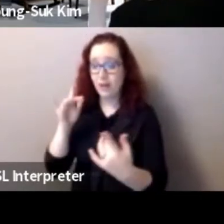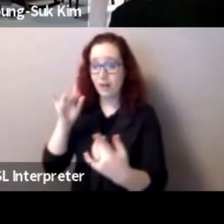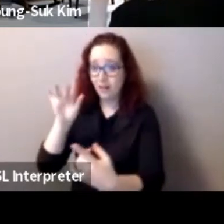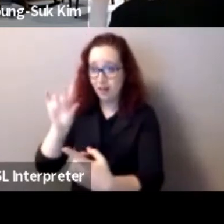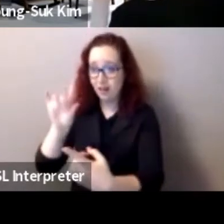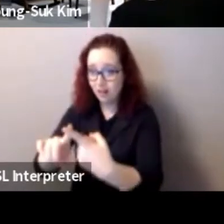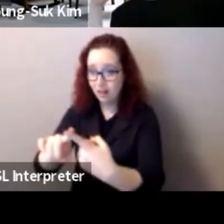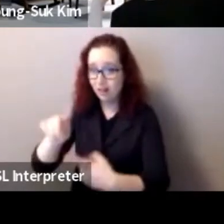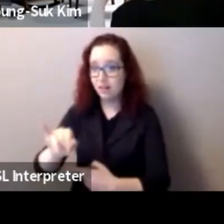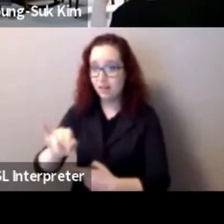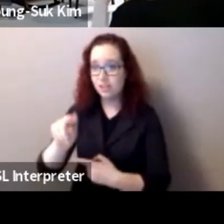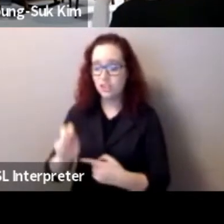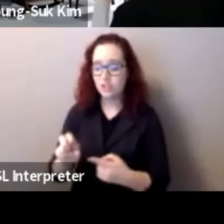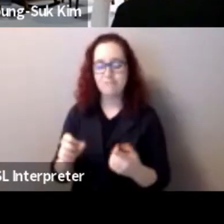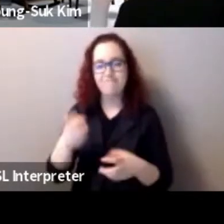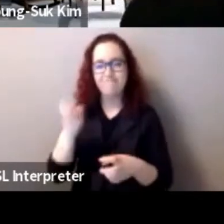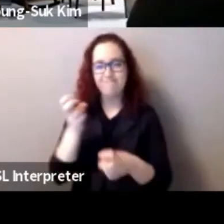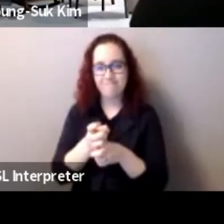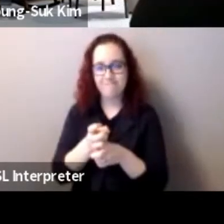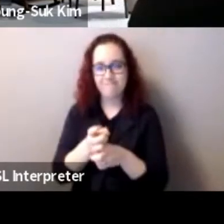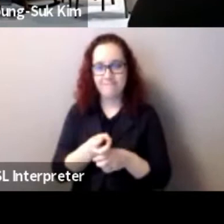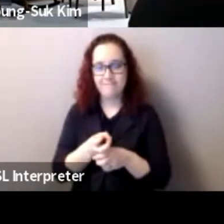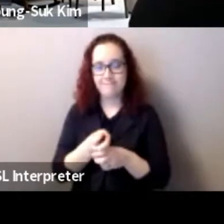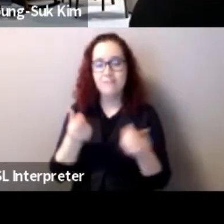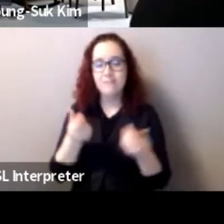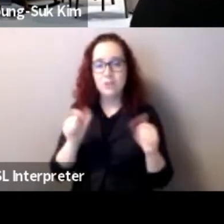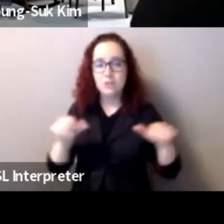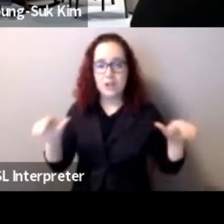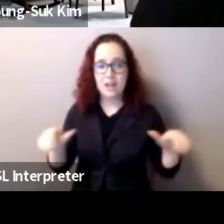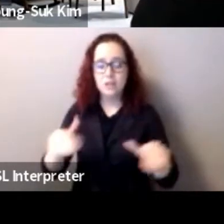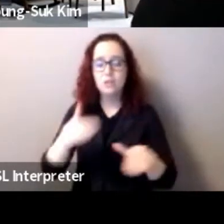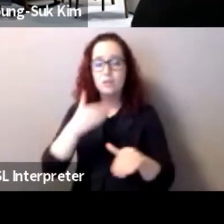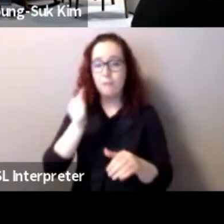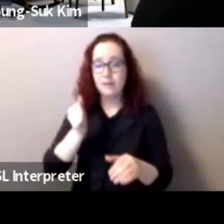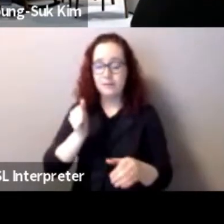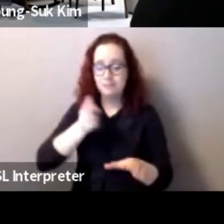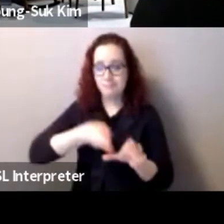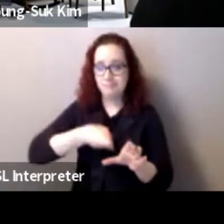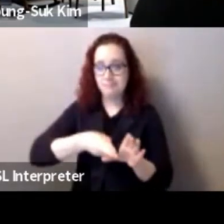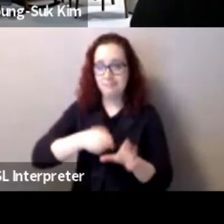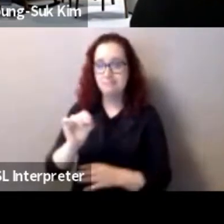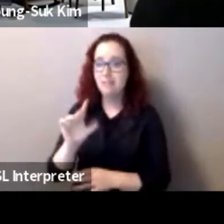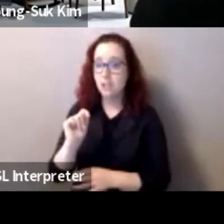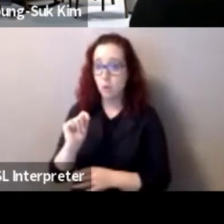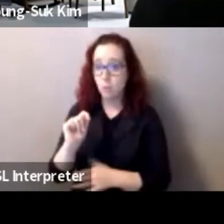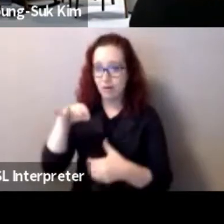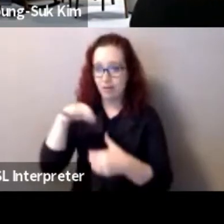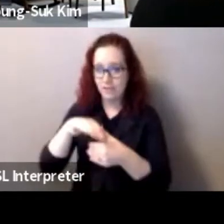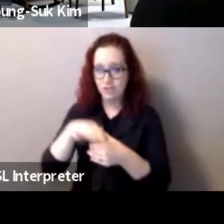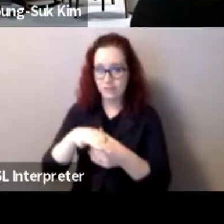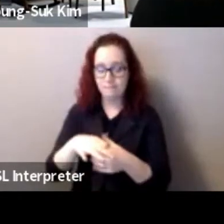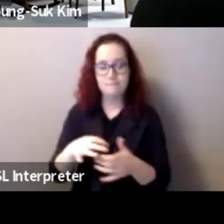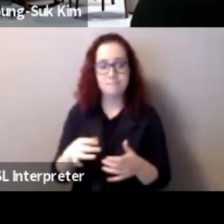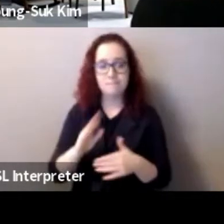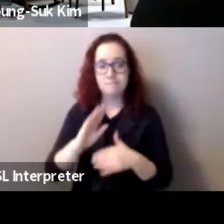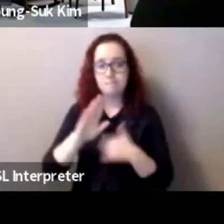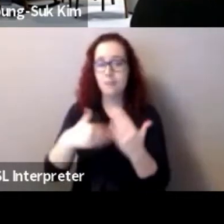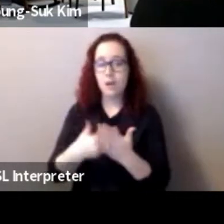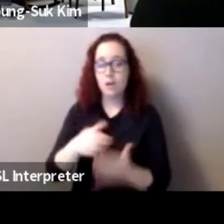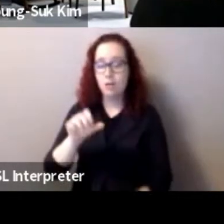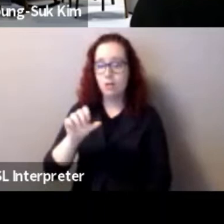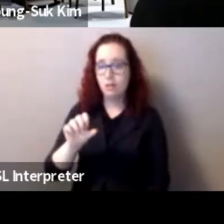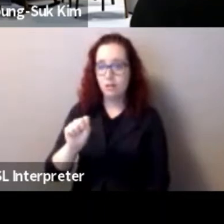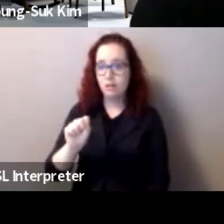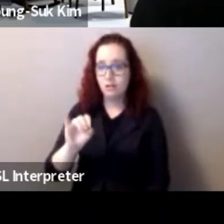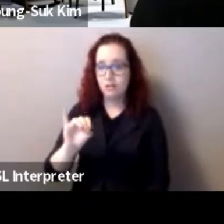SIGs. So we encourage you to really do your best to participate in that October election. Each SIG is required,